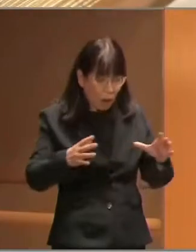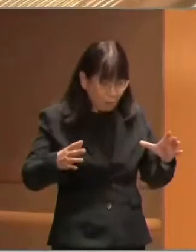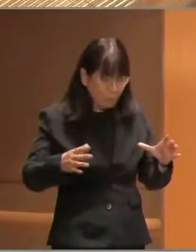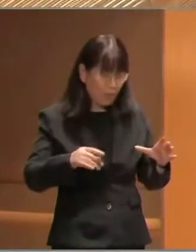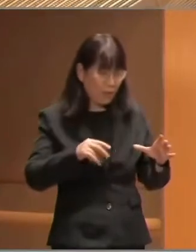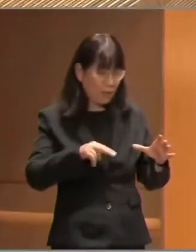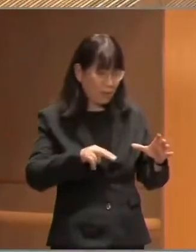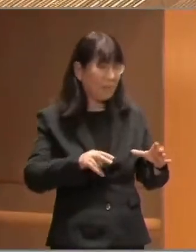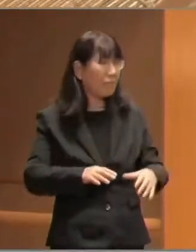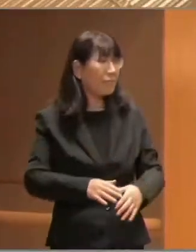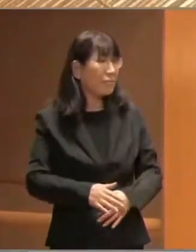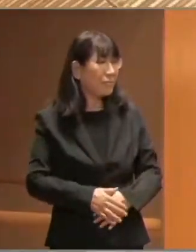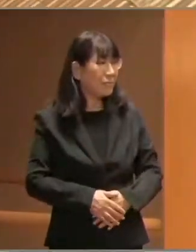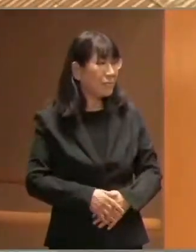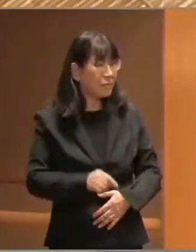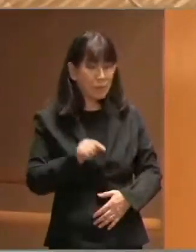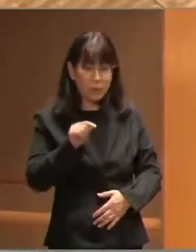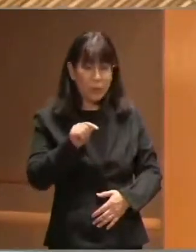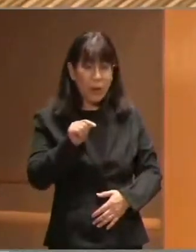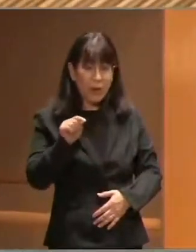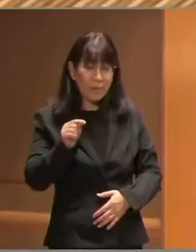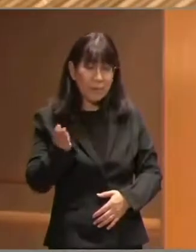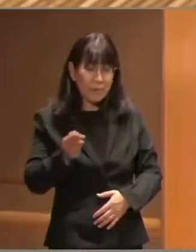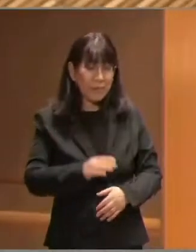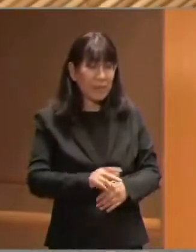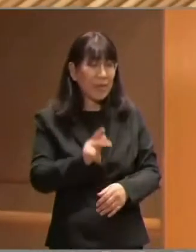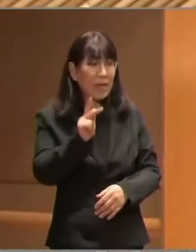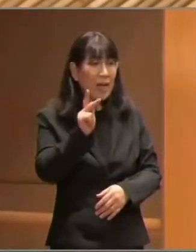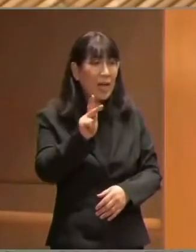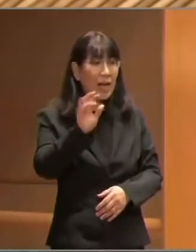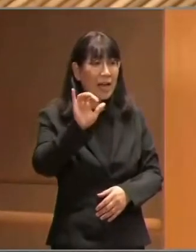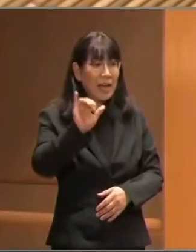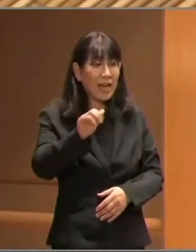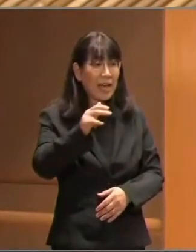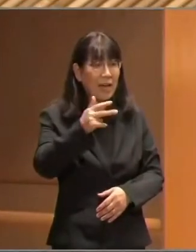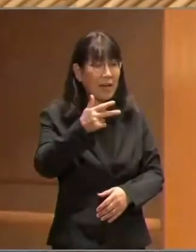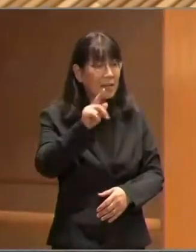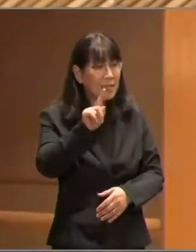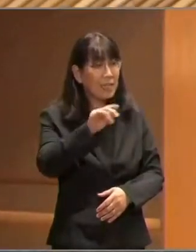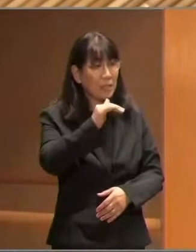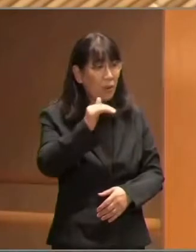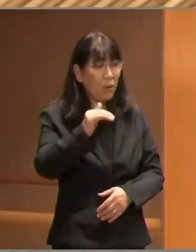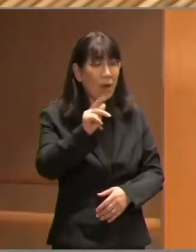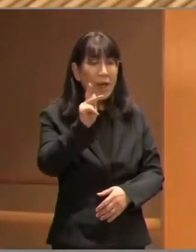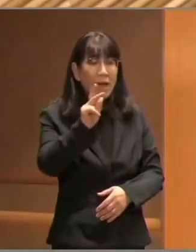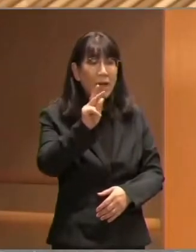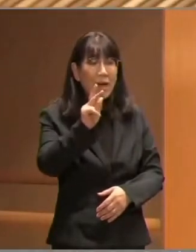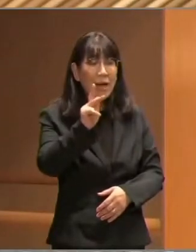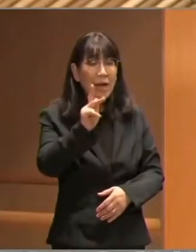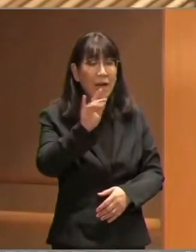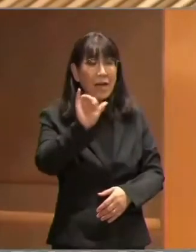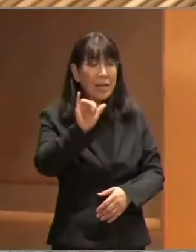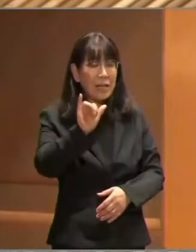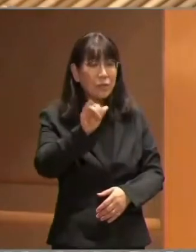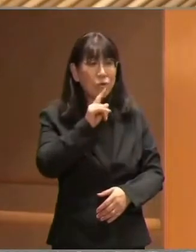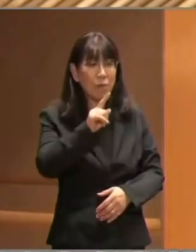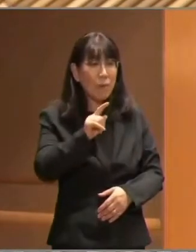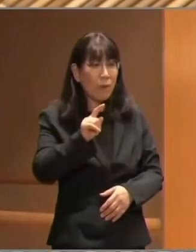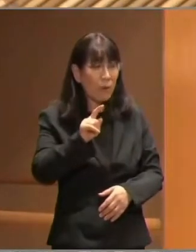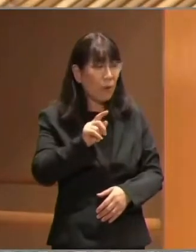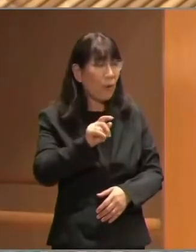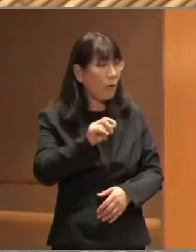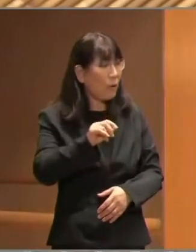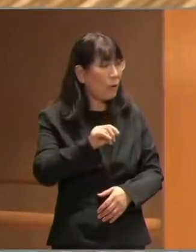And this one, the Kaya or the Miscanthus. Miscanthus, of course, there